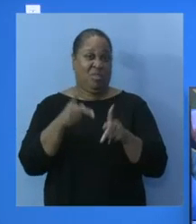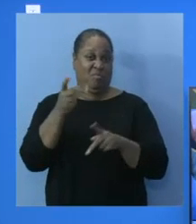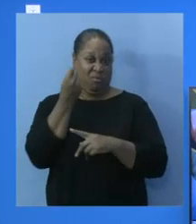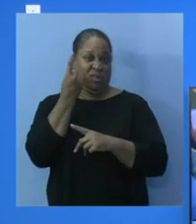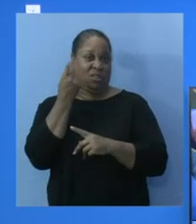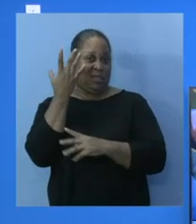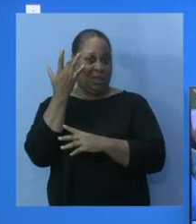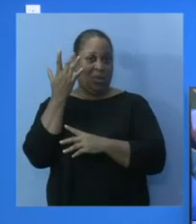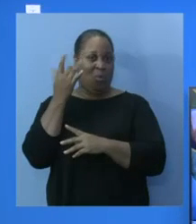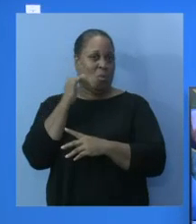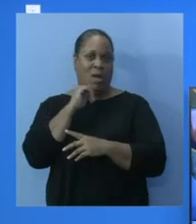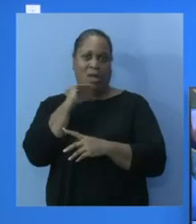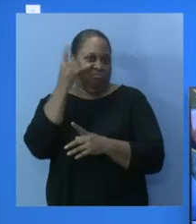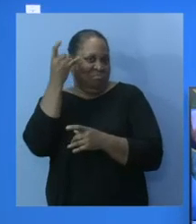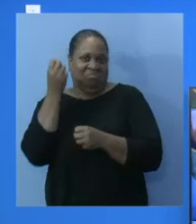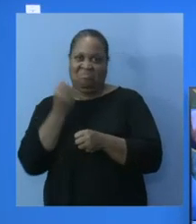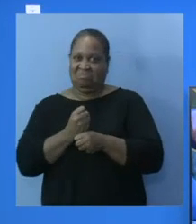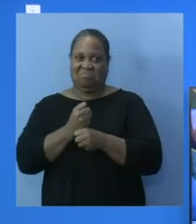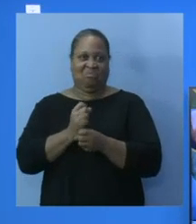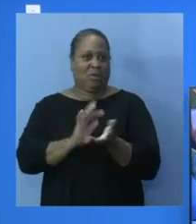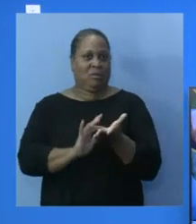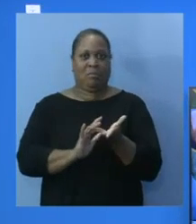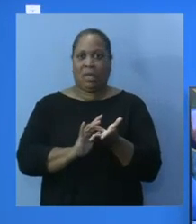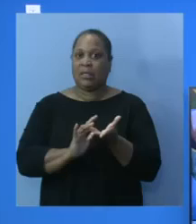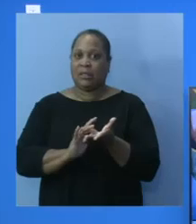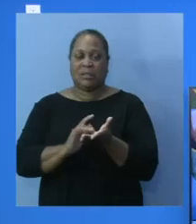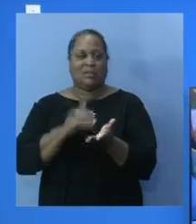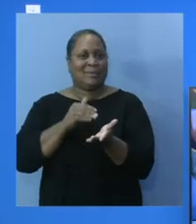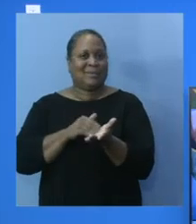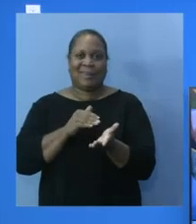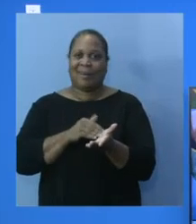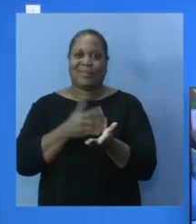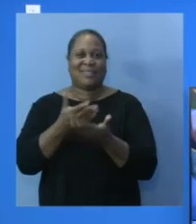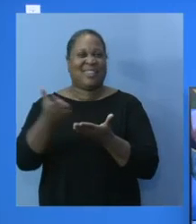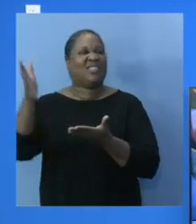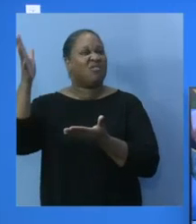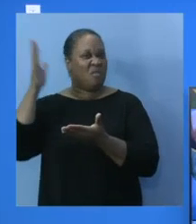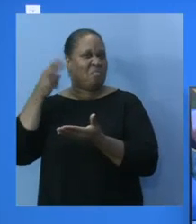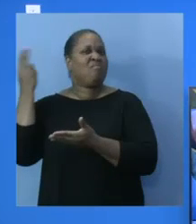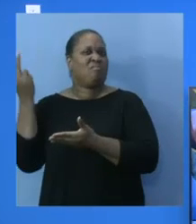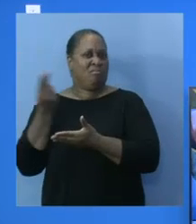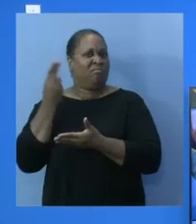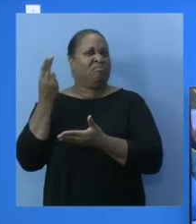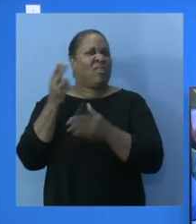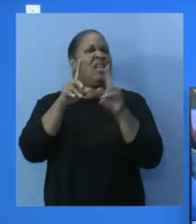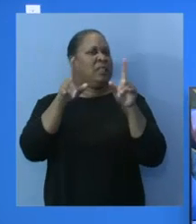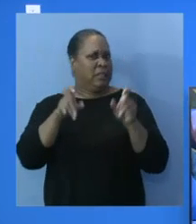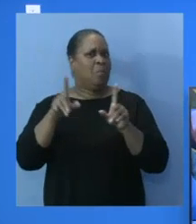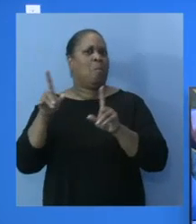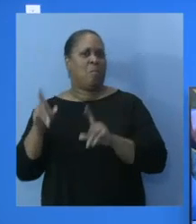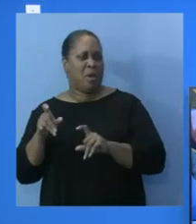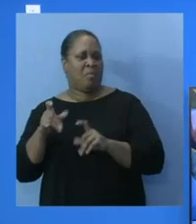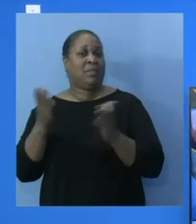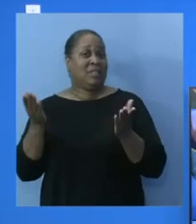are distrustful of medicines and doctors and things from the past, being that experiments, or even here in Bermuda when it came to the